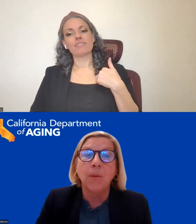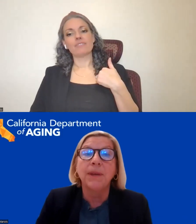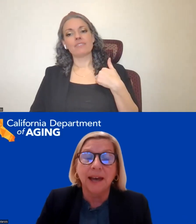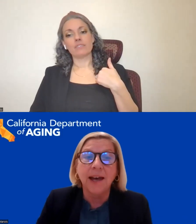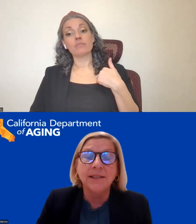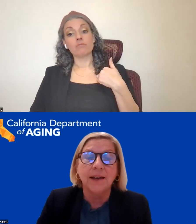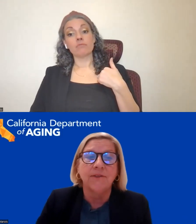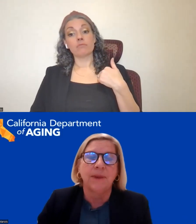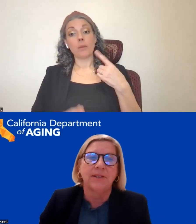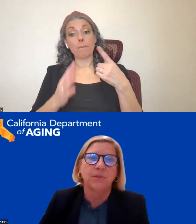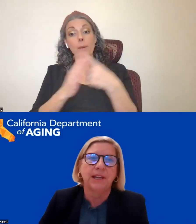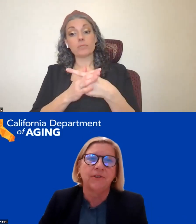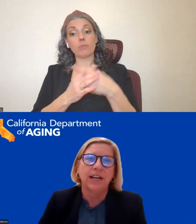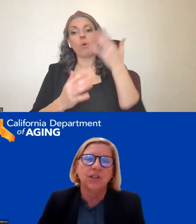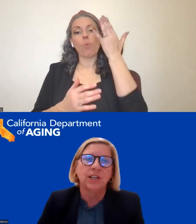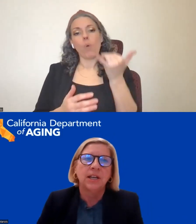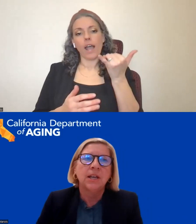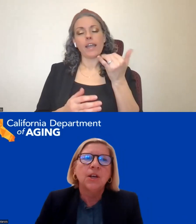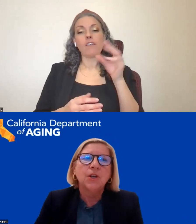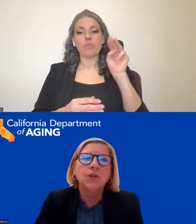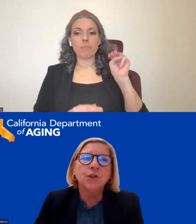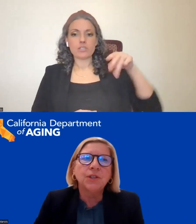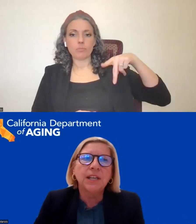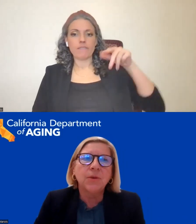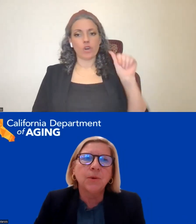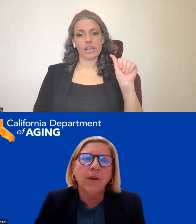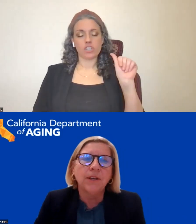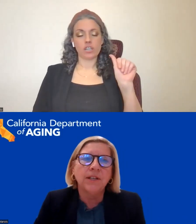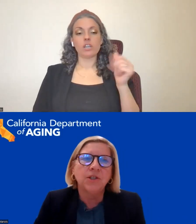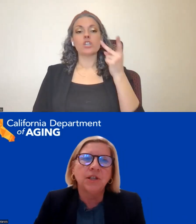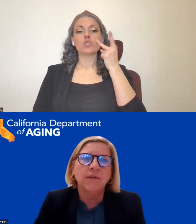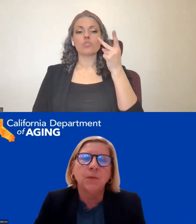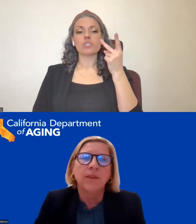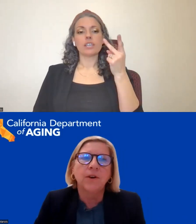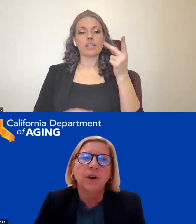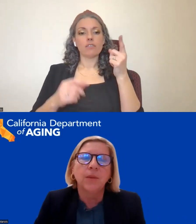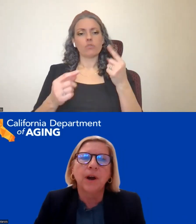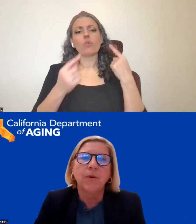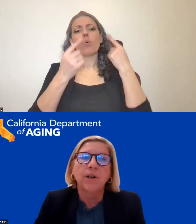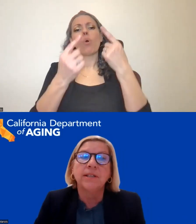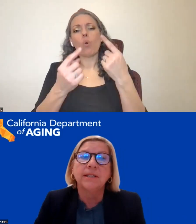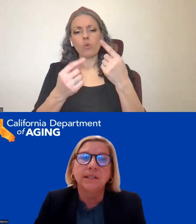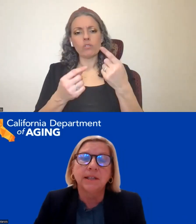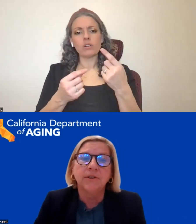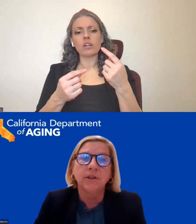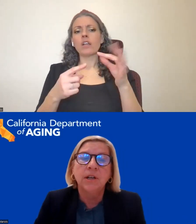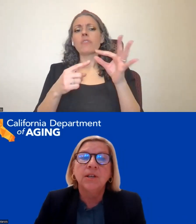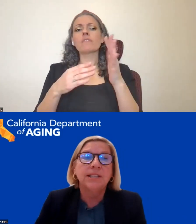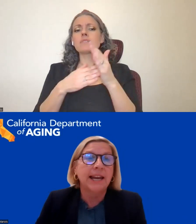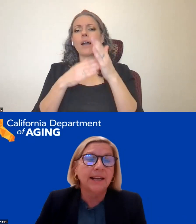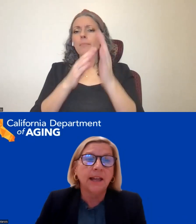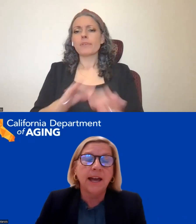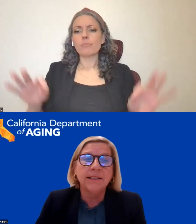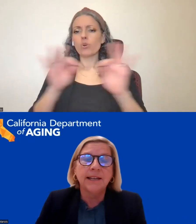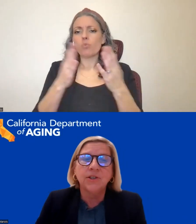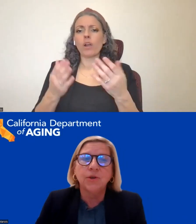come about because of the Master Plan for Aging. So you'll see throughout the initiatives whether the priority is to deliver,